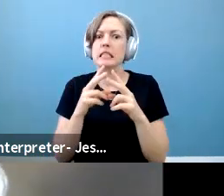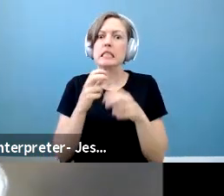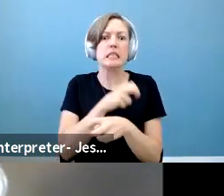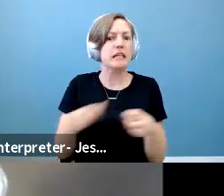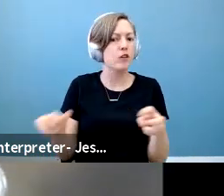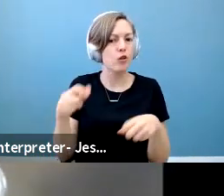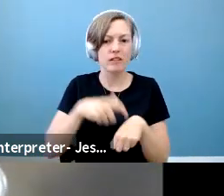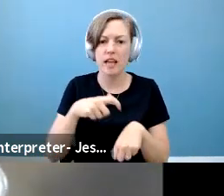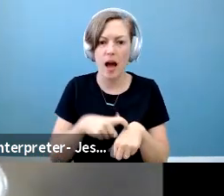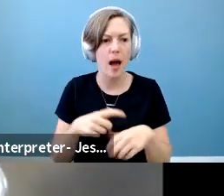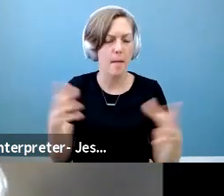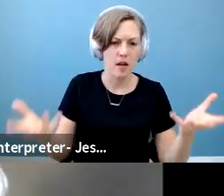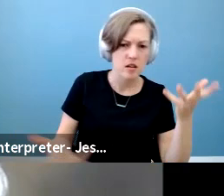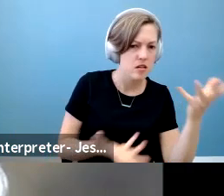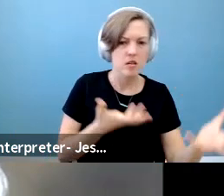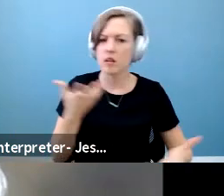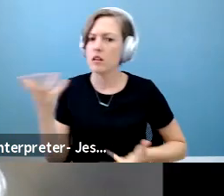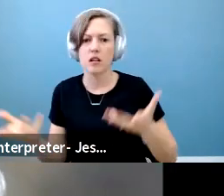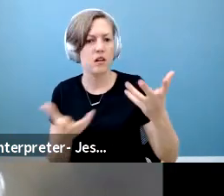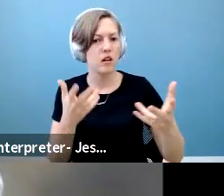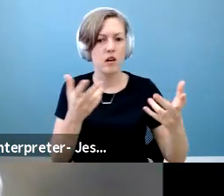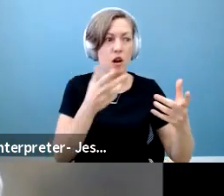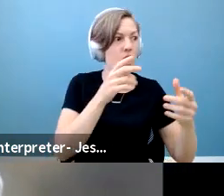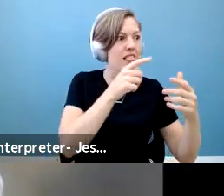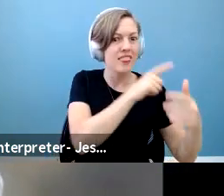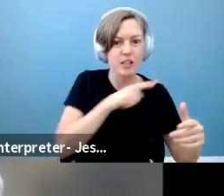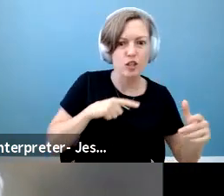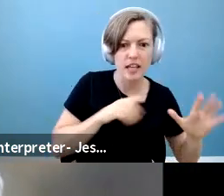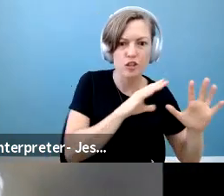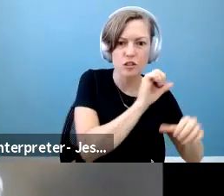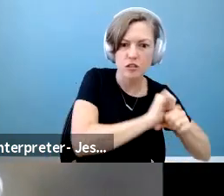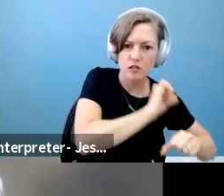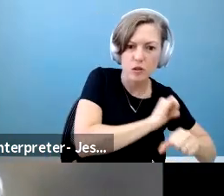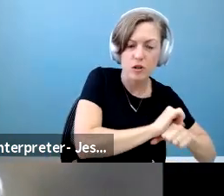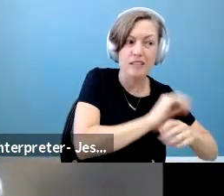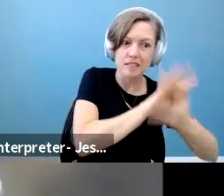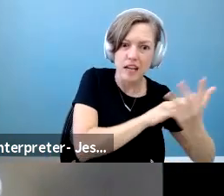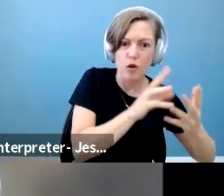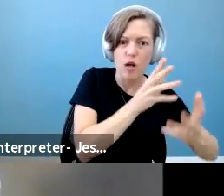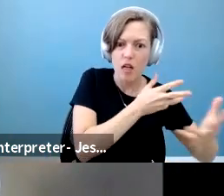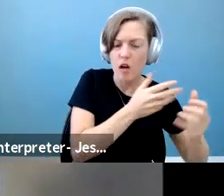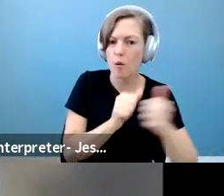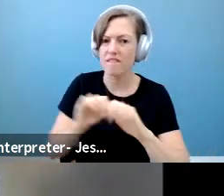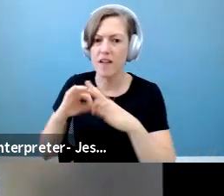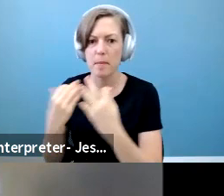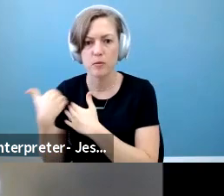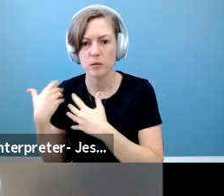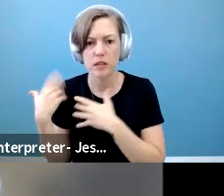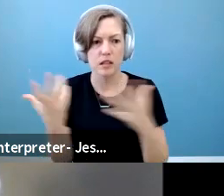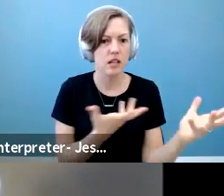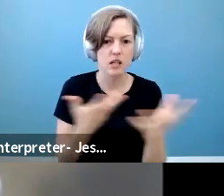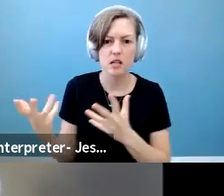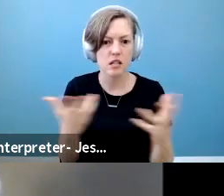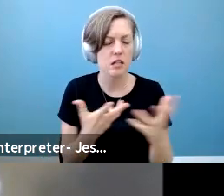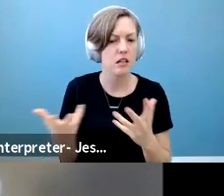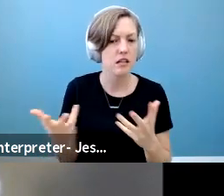balancing the work of the legislature and the schedule of the legislature with their family responsibilities.